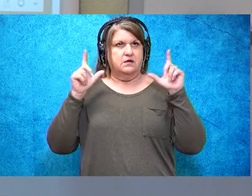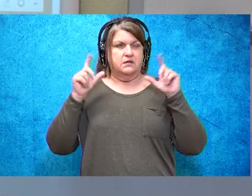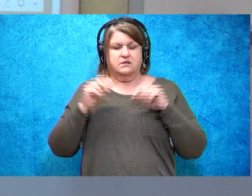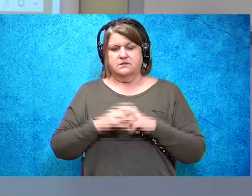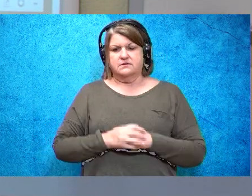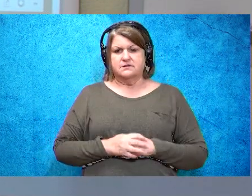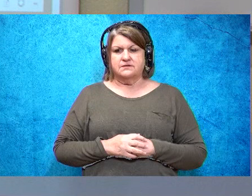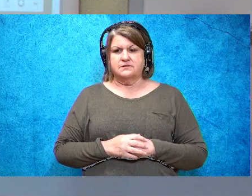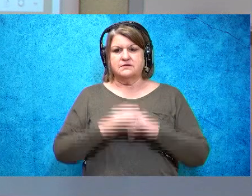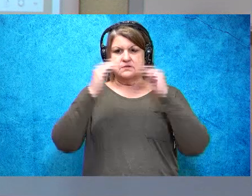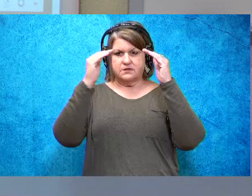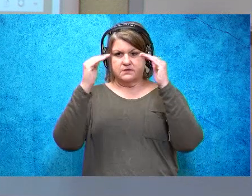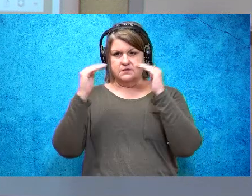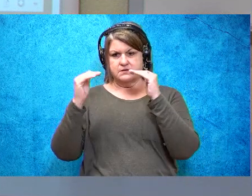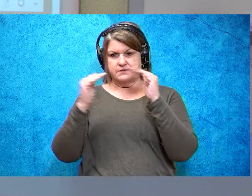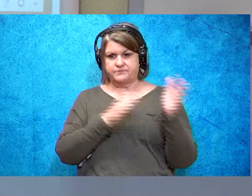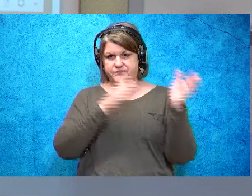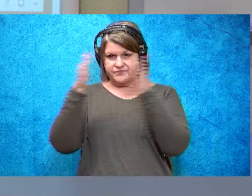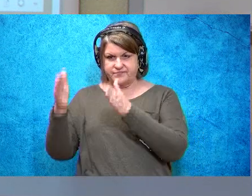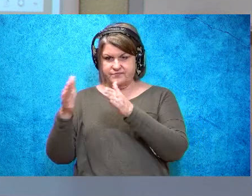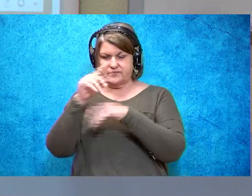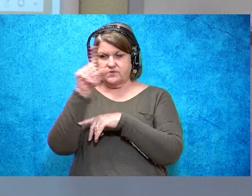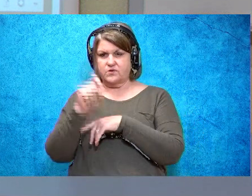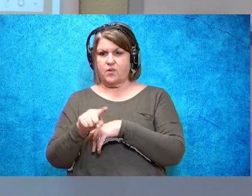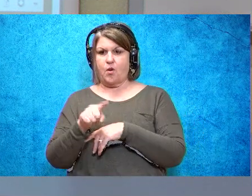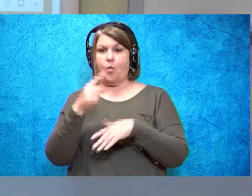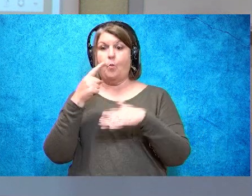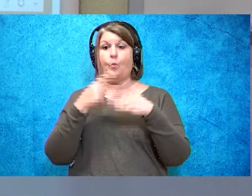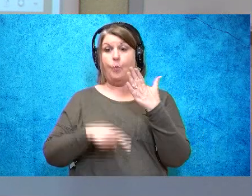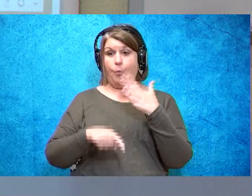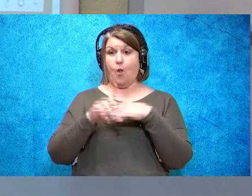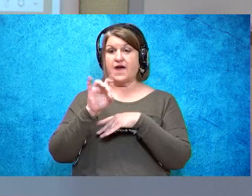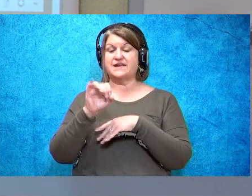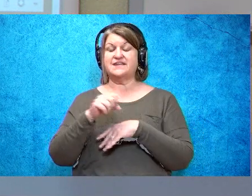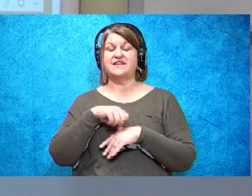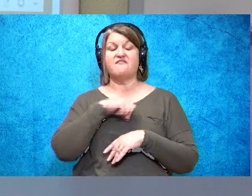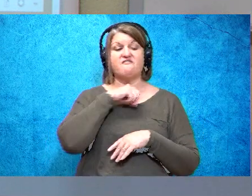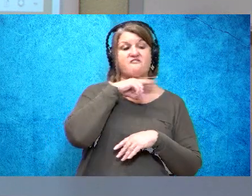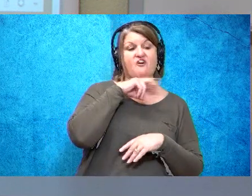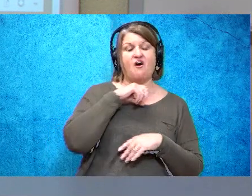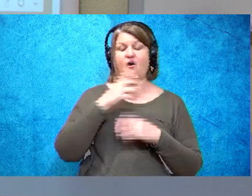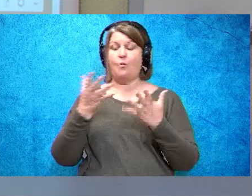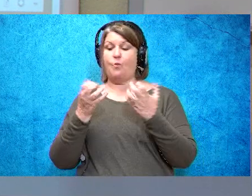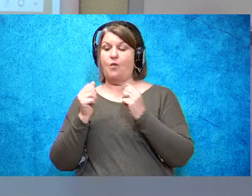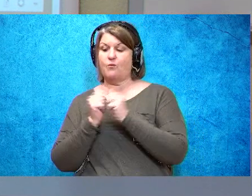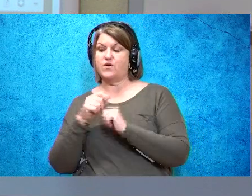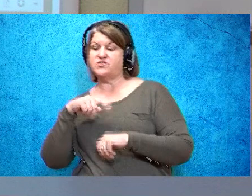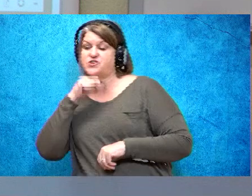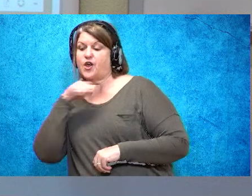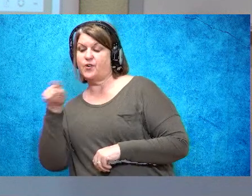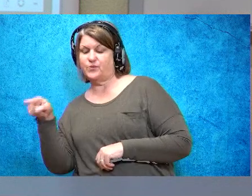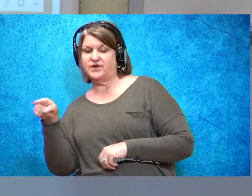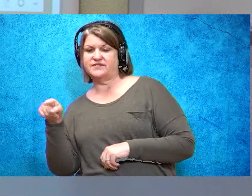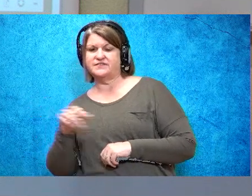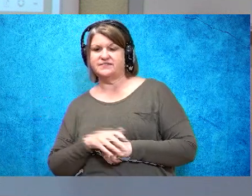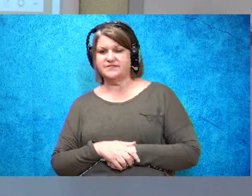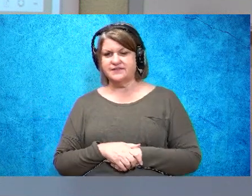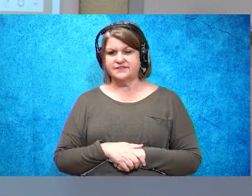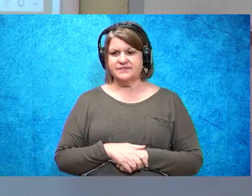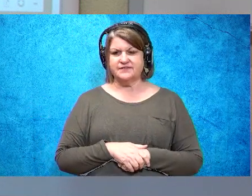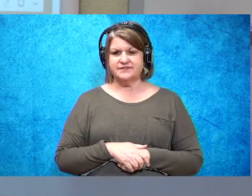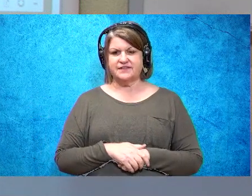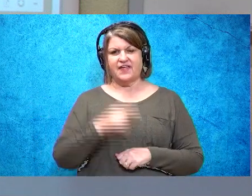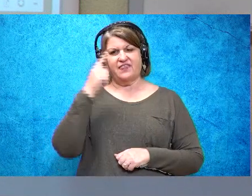Let's look at the next question. What did Frog want with Toad? So now they want you to think about